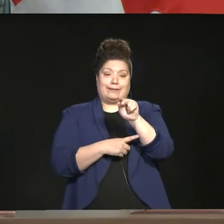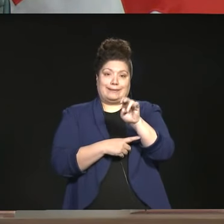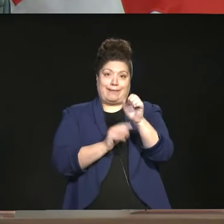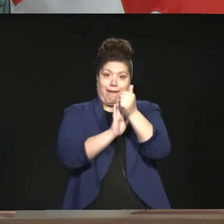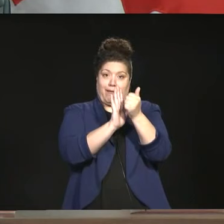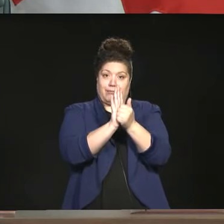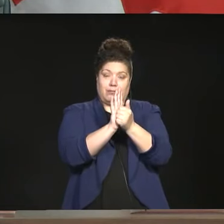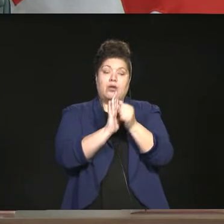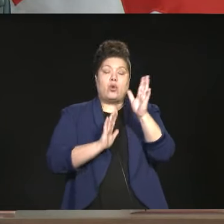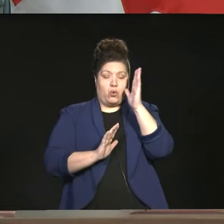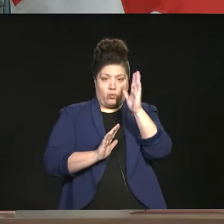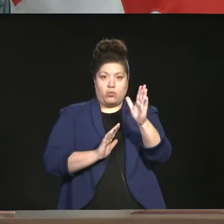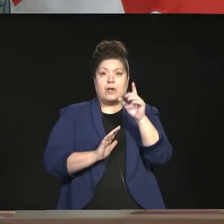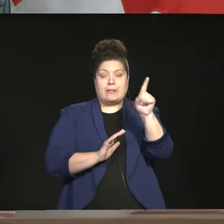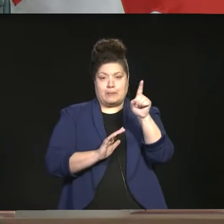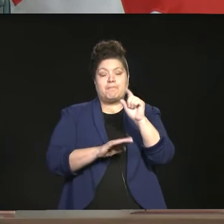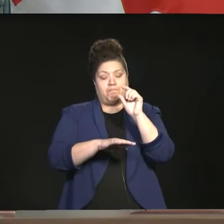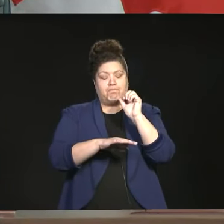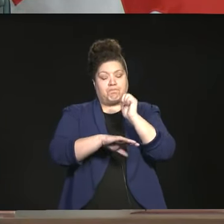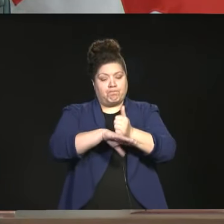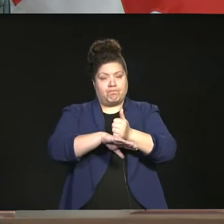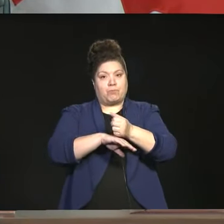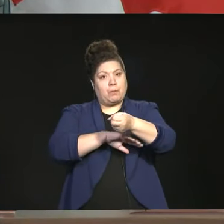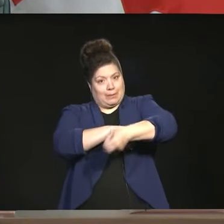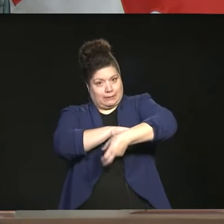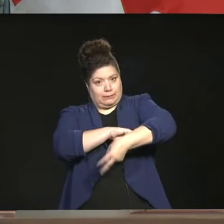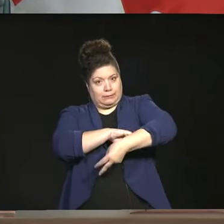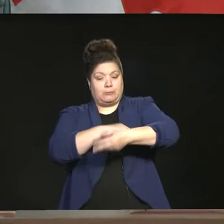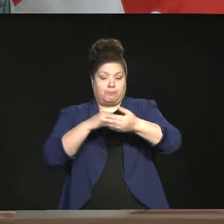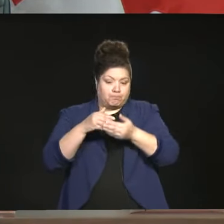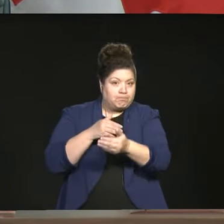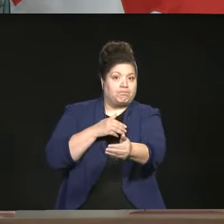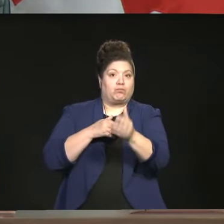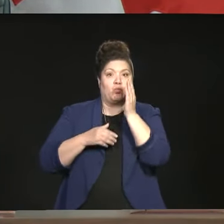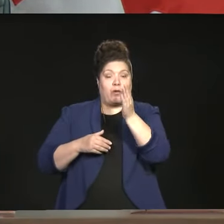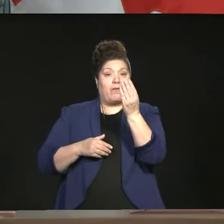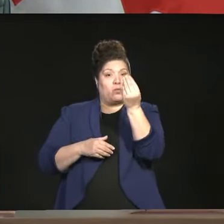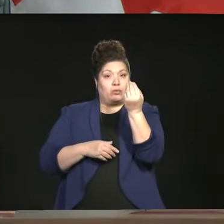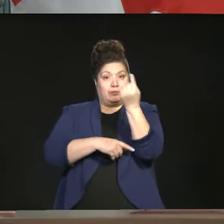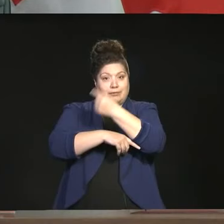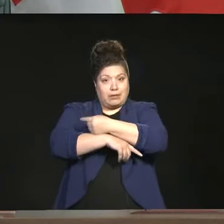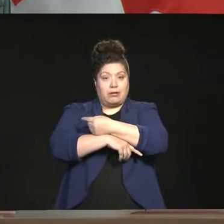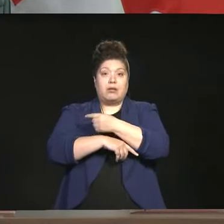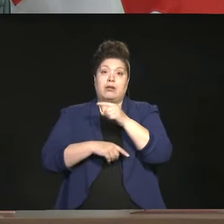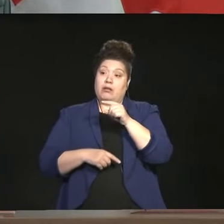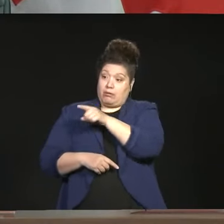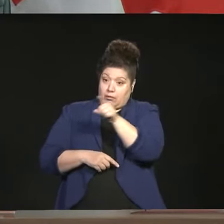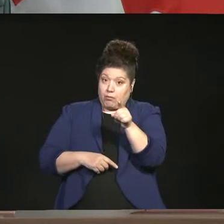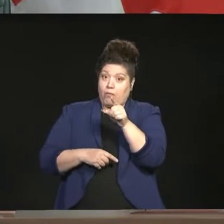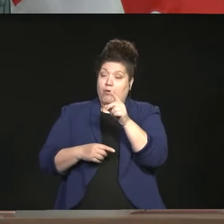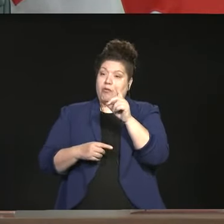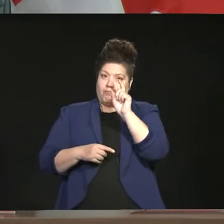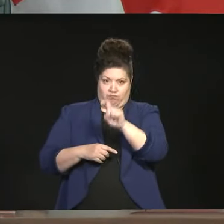impose a mandatory 14-day period of isolation on all people